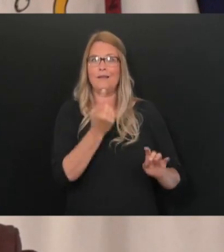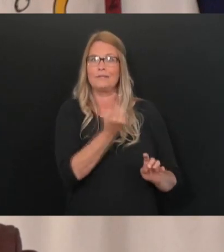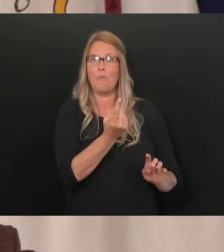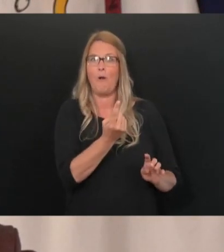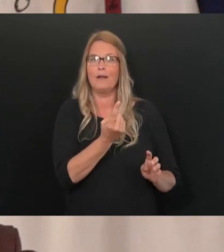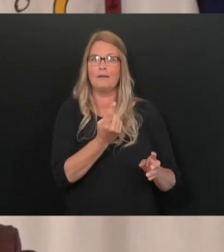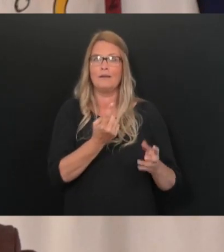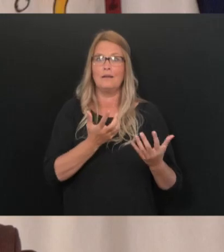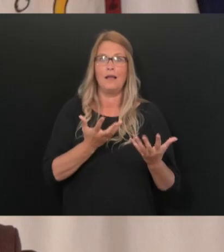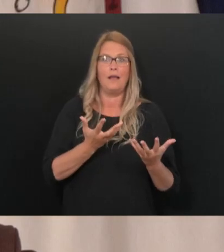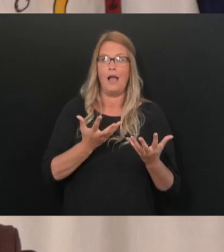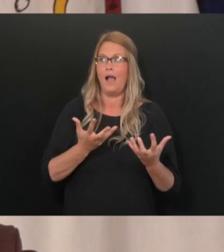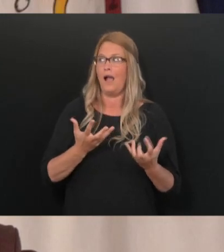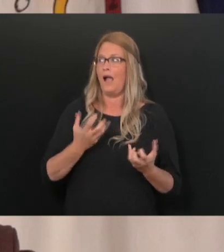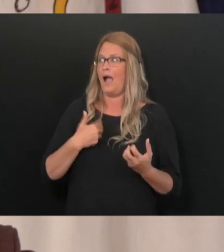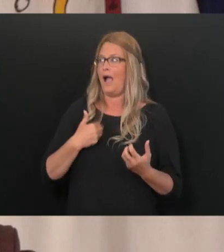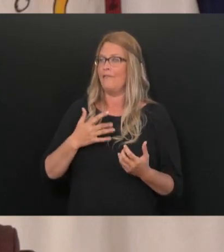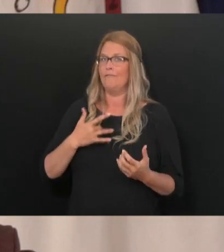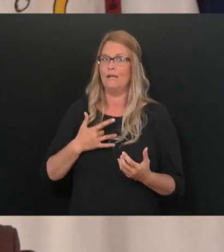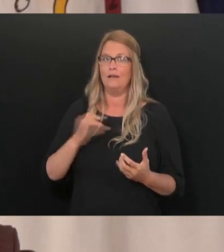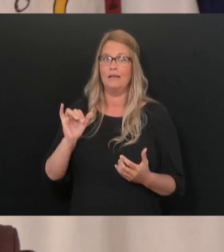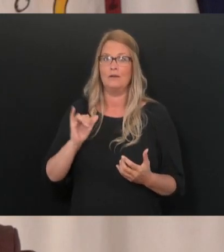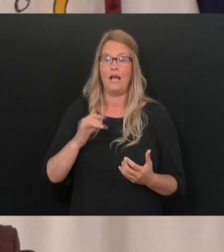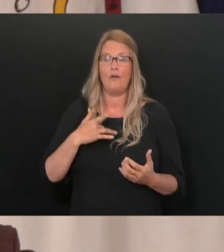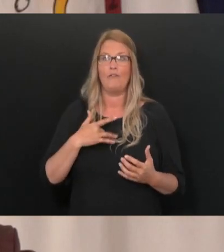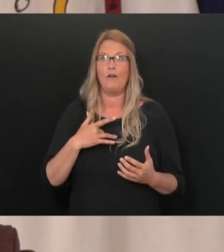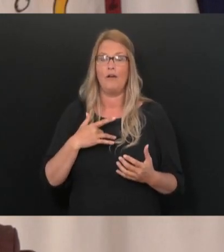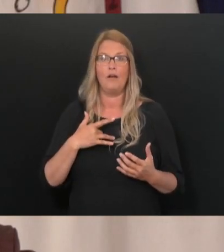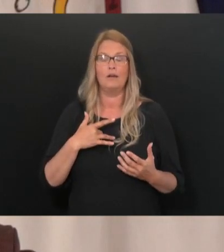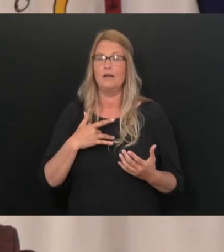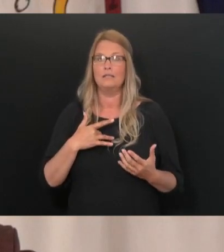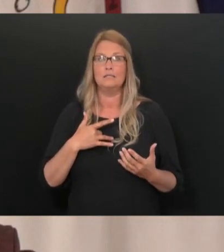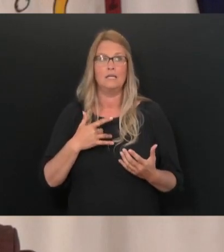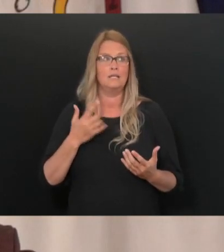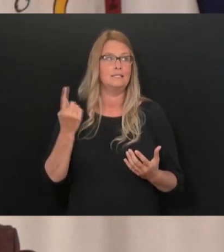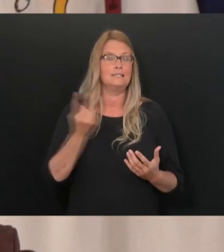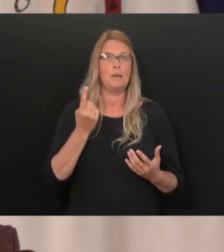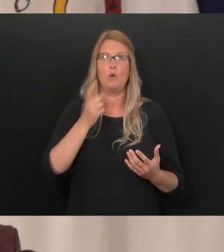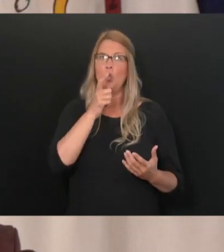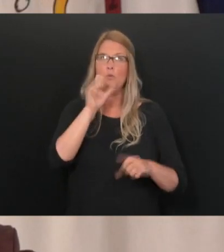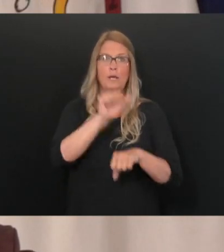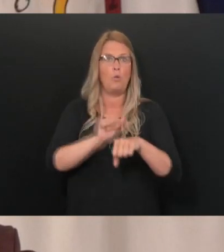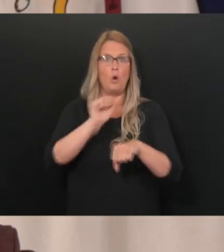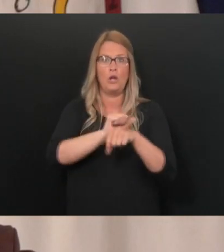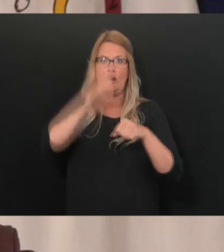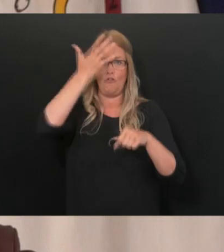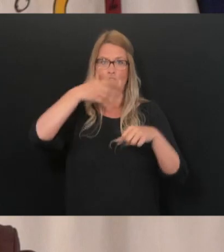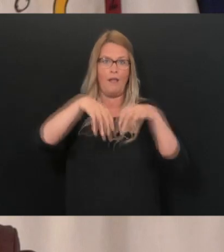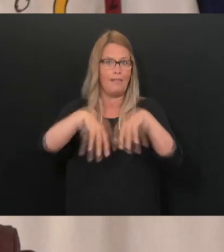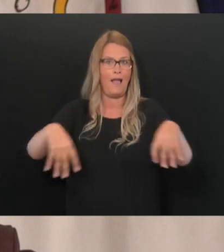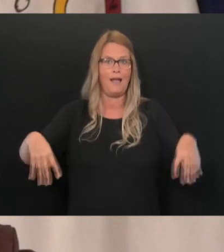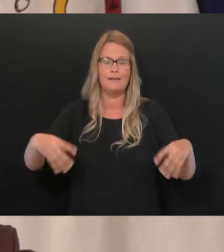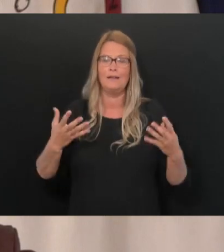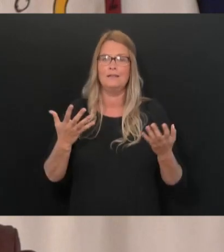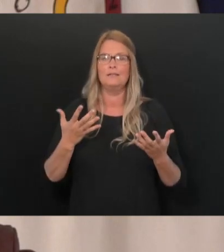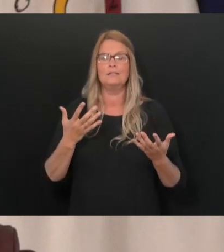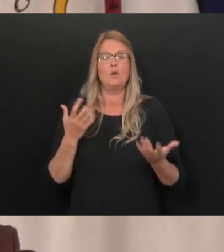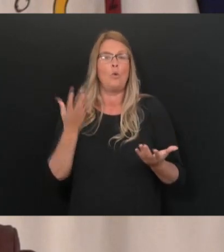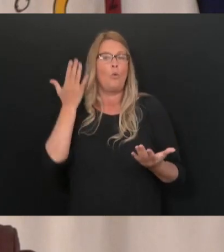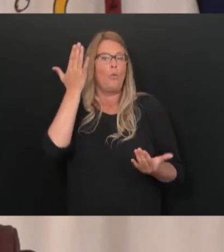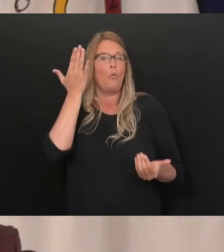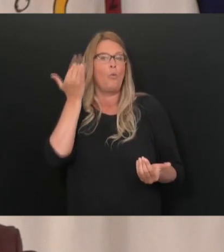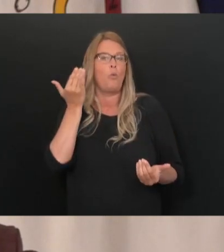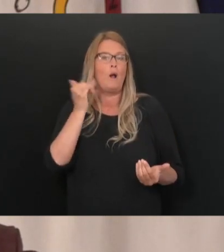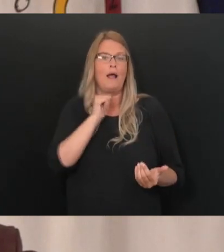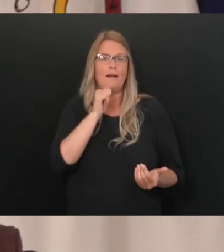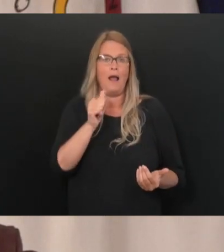Sure as the world, we're going to leave out frontline soldiers that have done great, great work. So I said, why not just